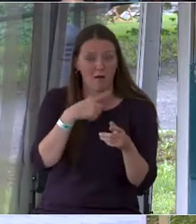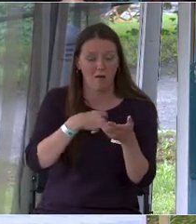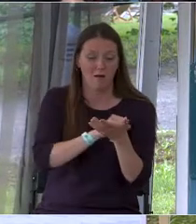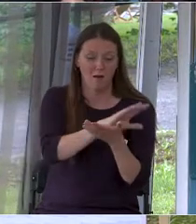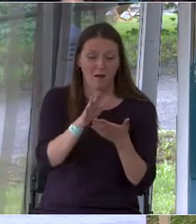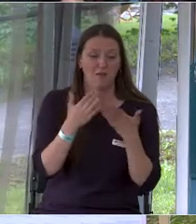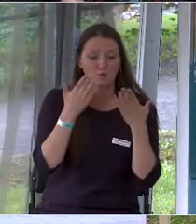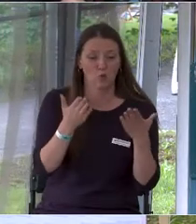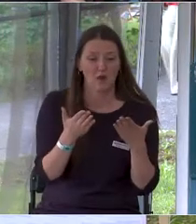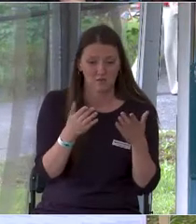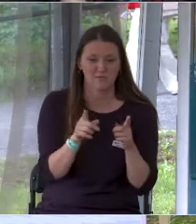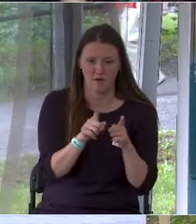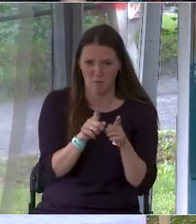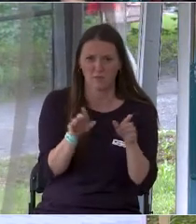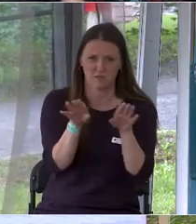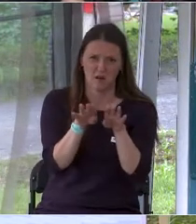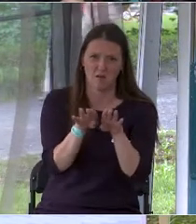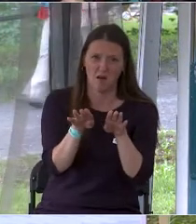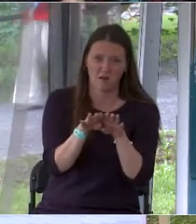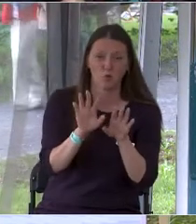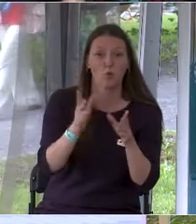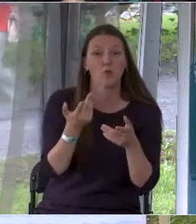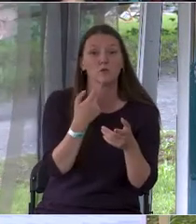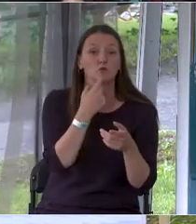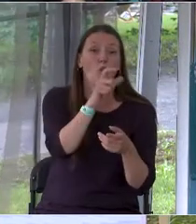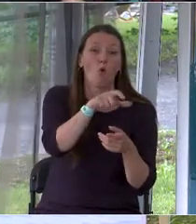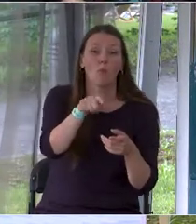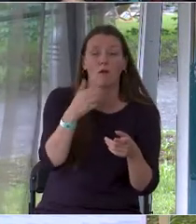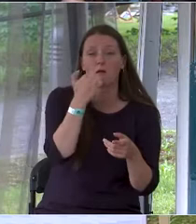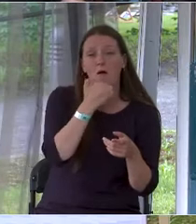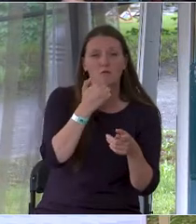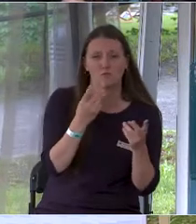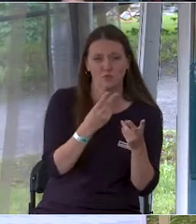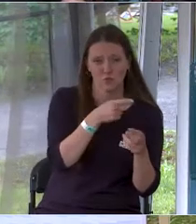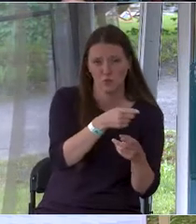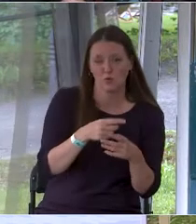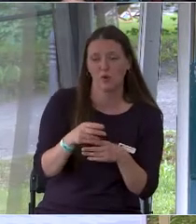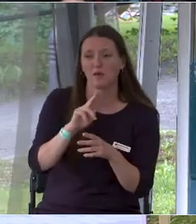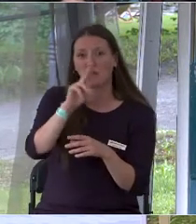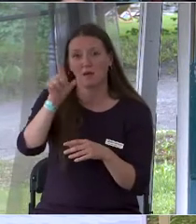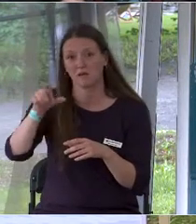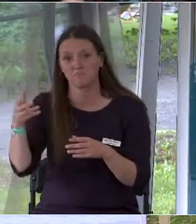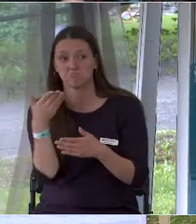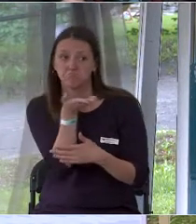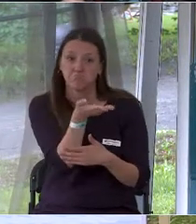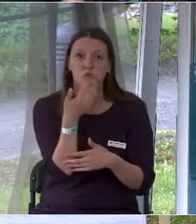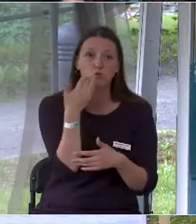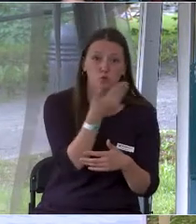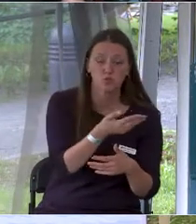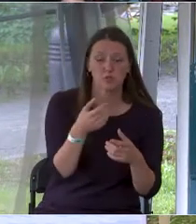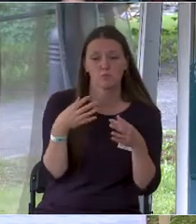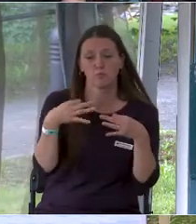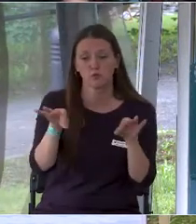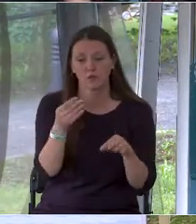because it seems that I'm trying to get money. If somebody asks me, but I don't have money for the ticket to go to my bus back